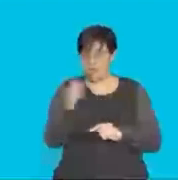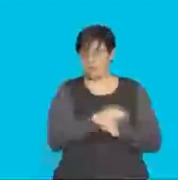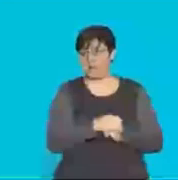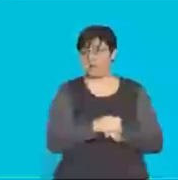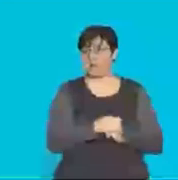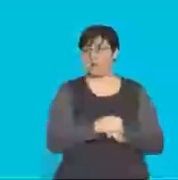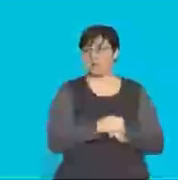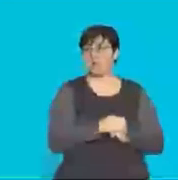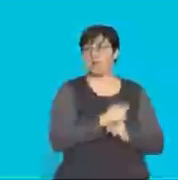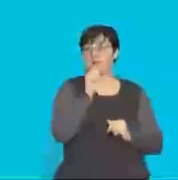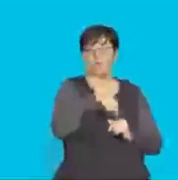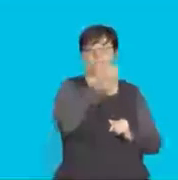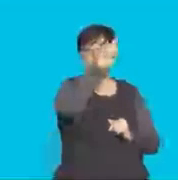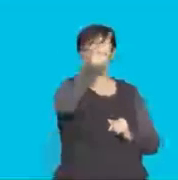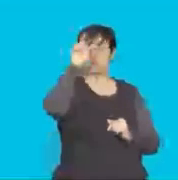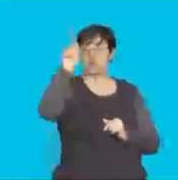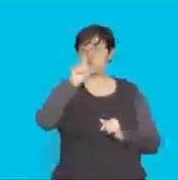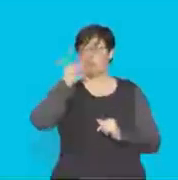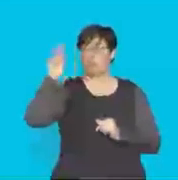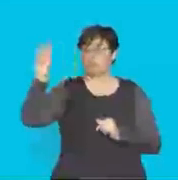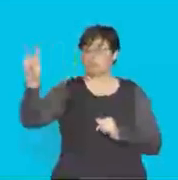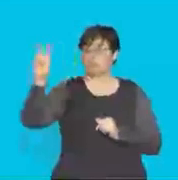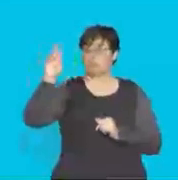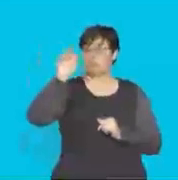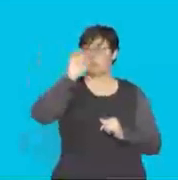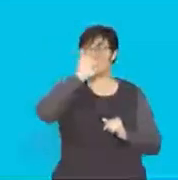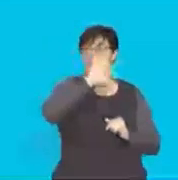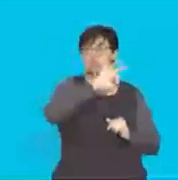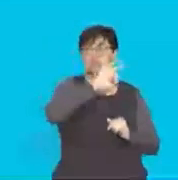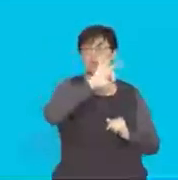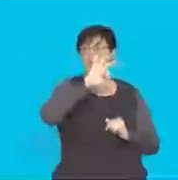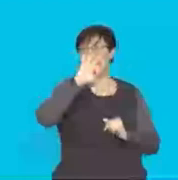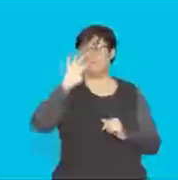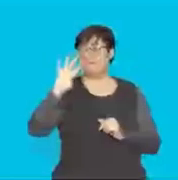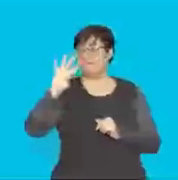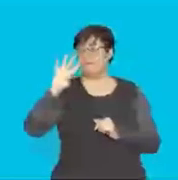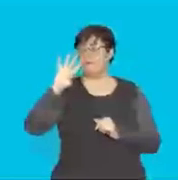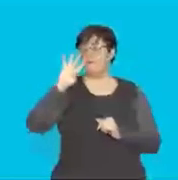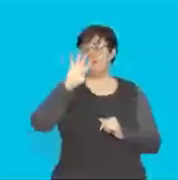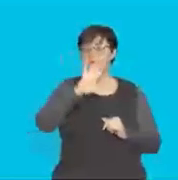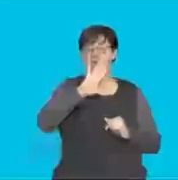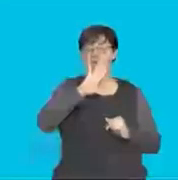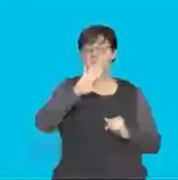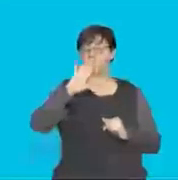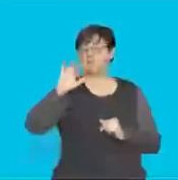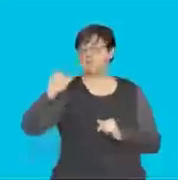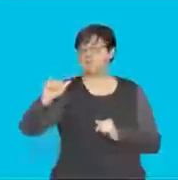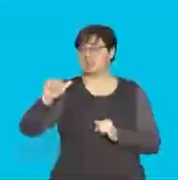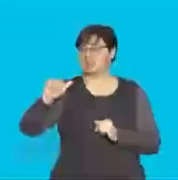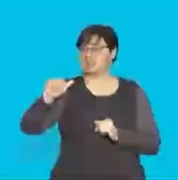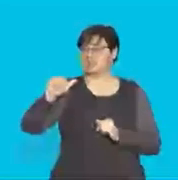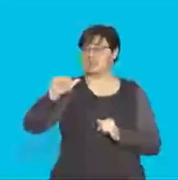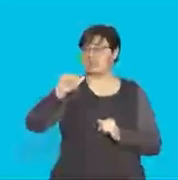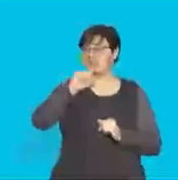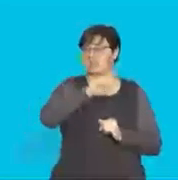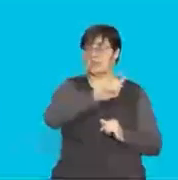so essentially we've got to go and count the individuals. So it's 1, 2, 3, 4,